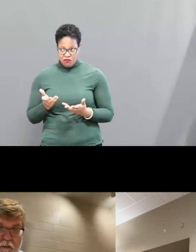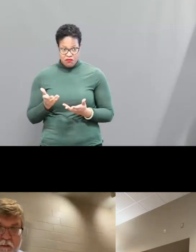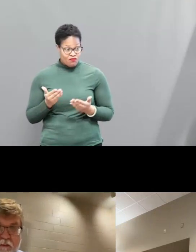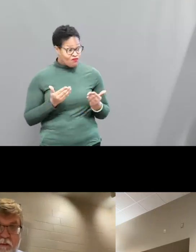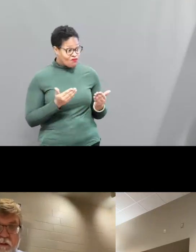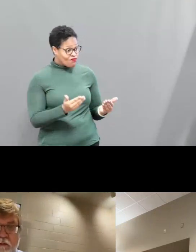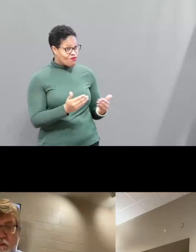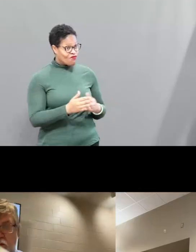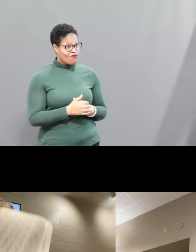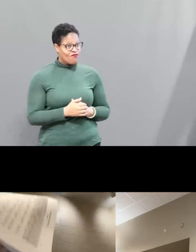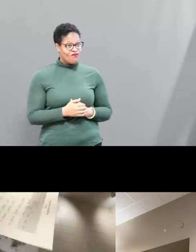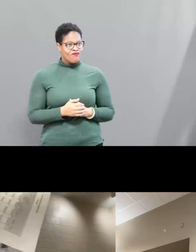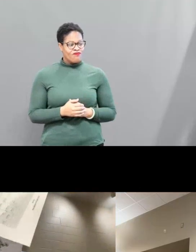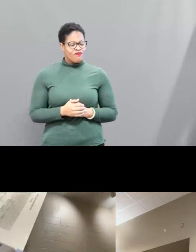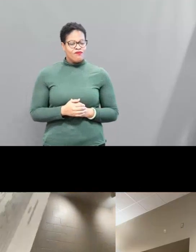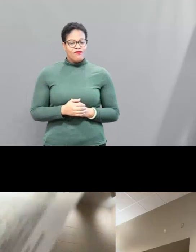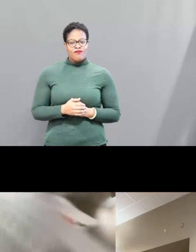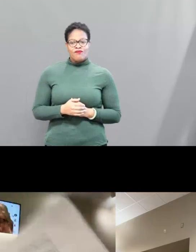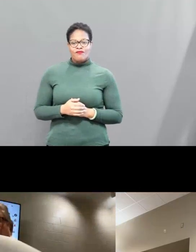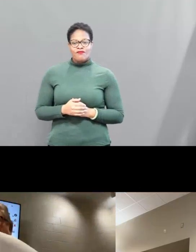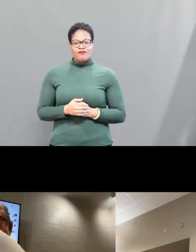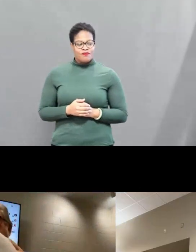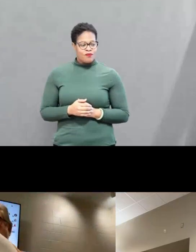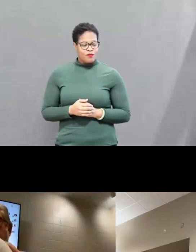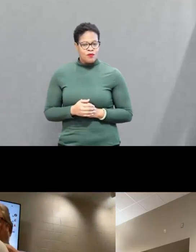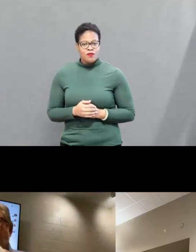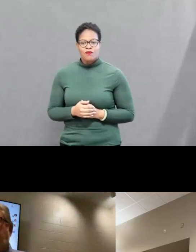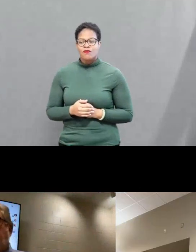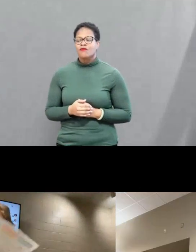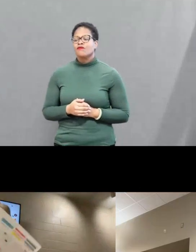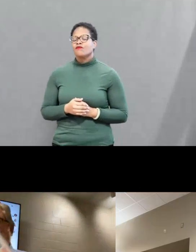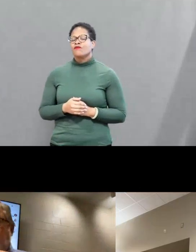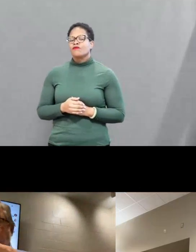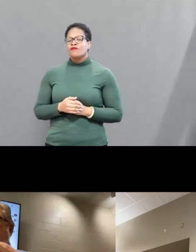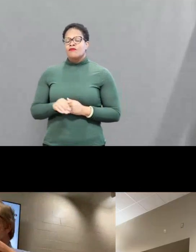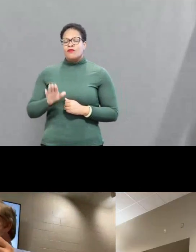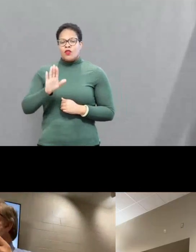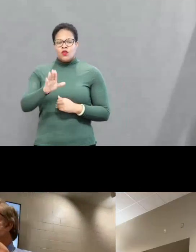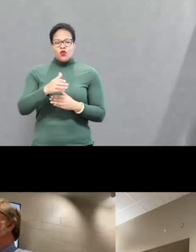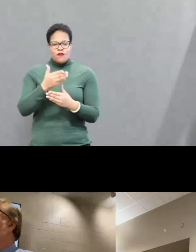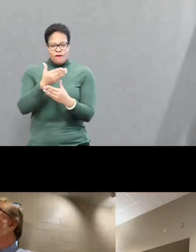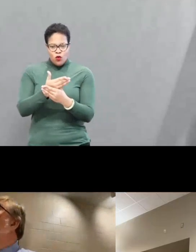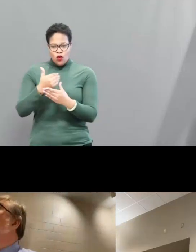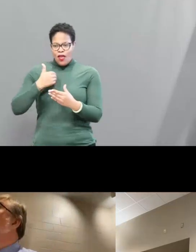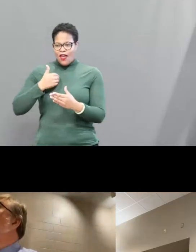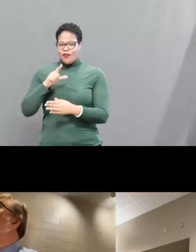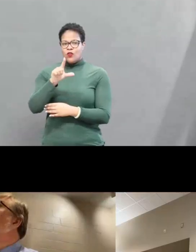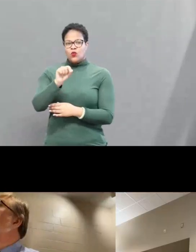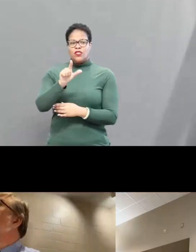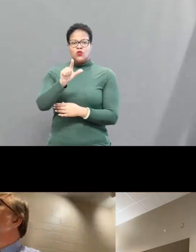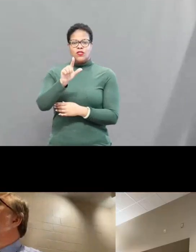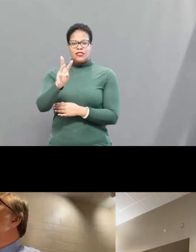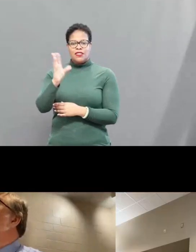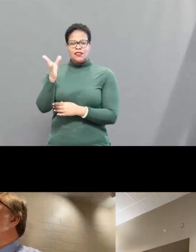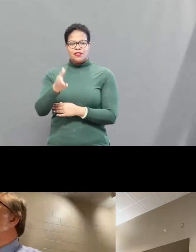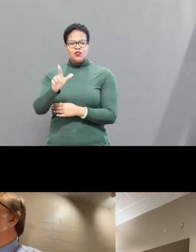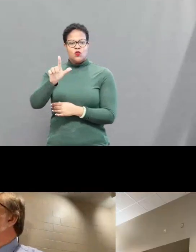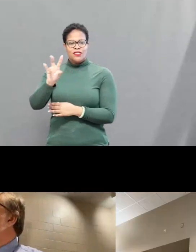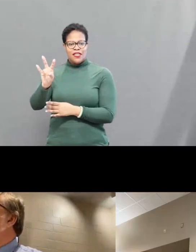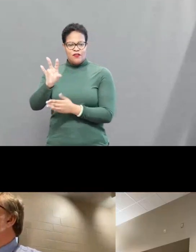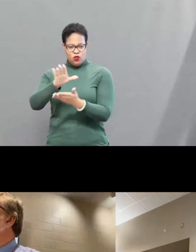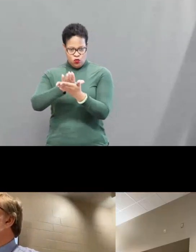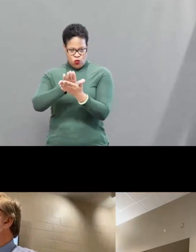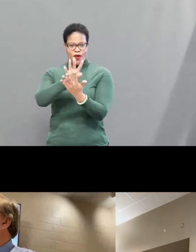right. All right, so in your folders, you have the 2026, 2027